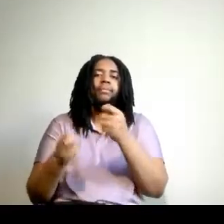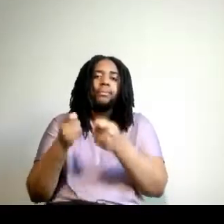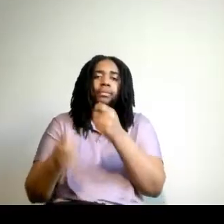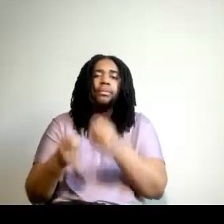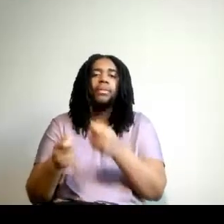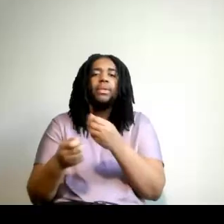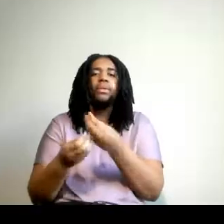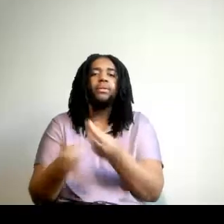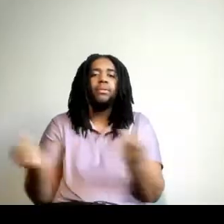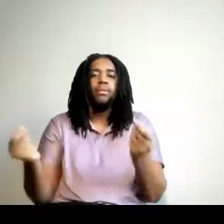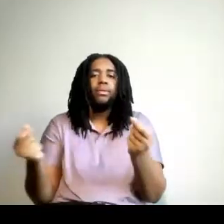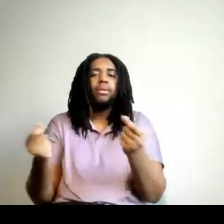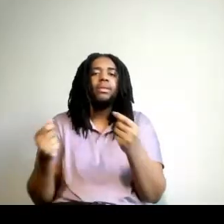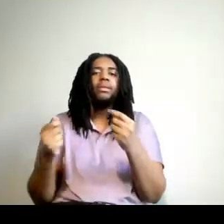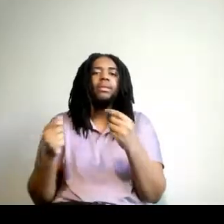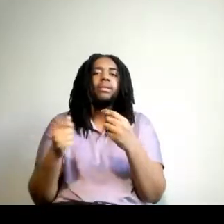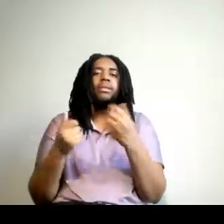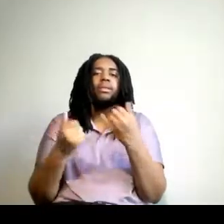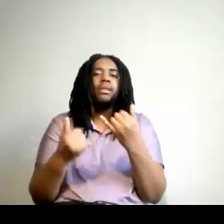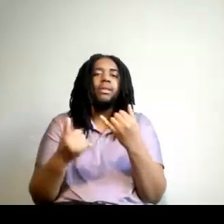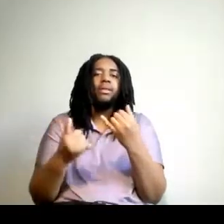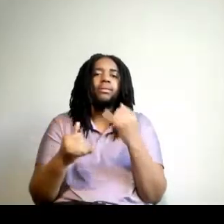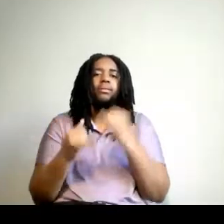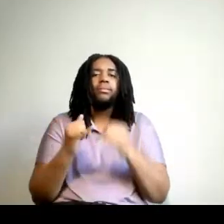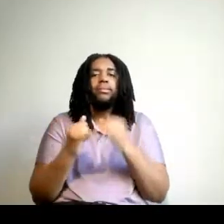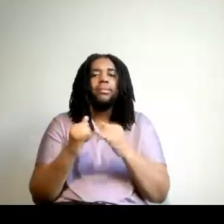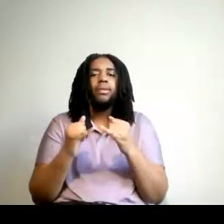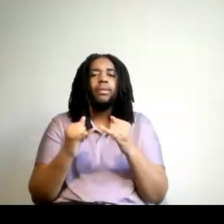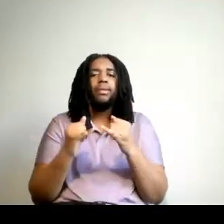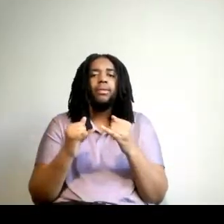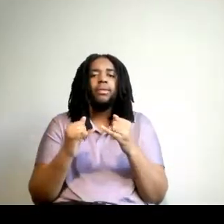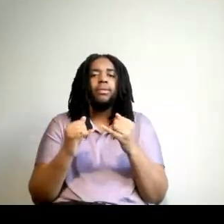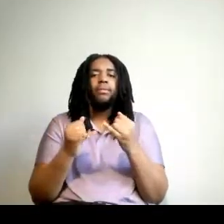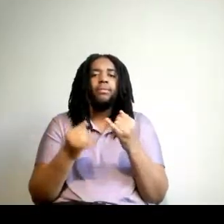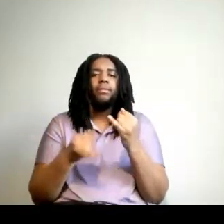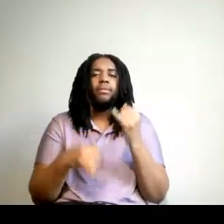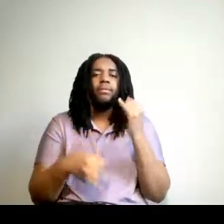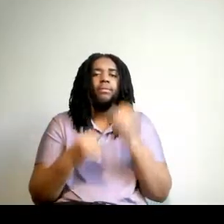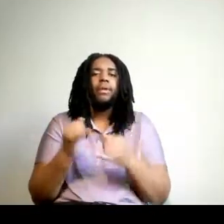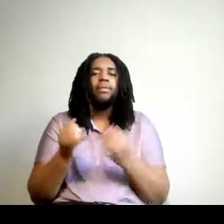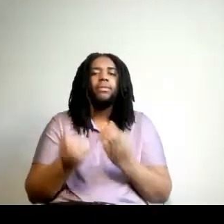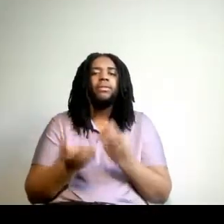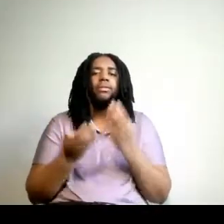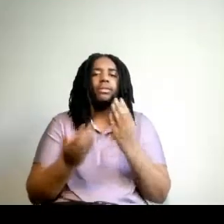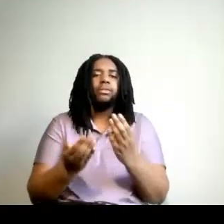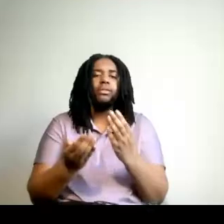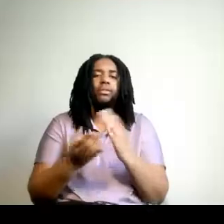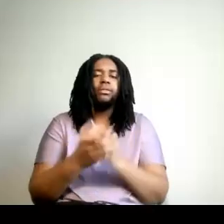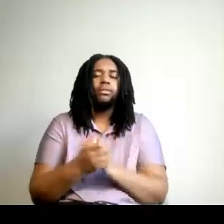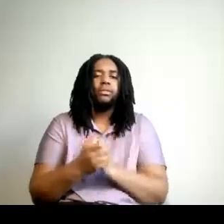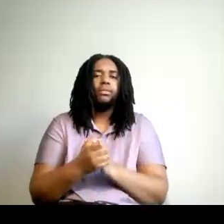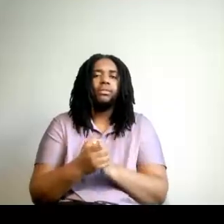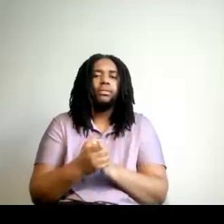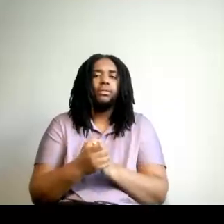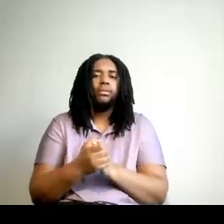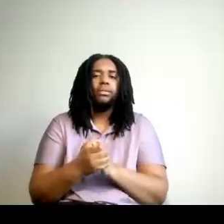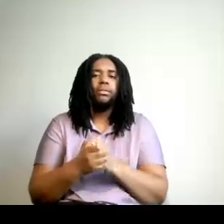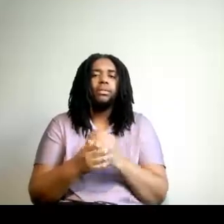solutions. And now we're in that finalizing suggestions piece. So I think I'm going to be handing it over to